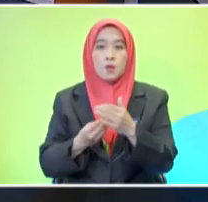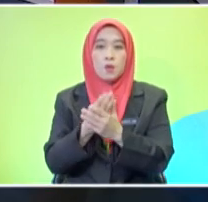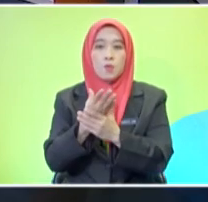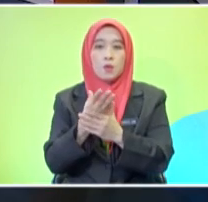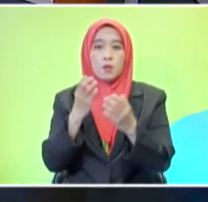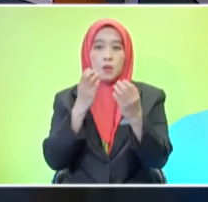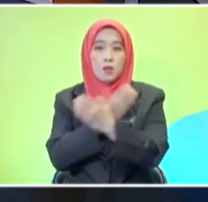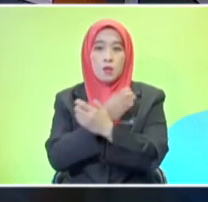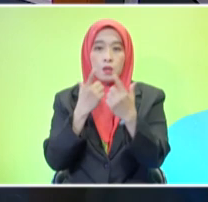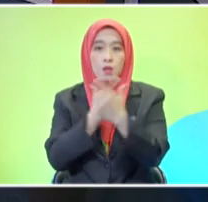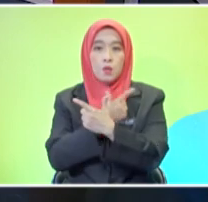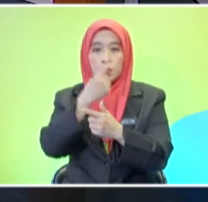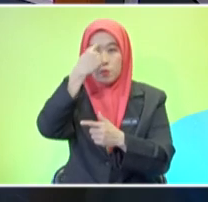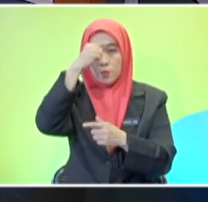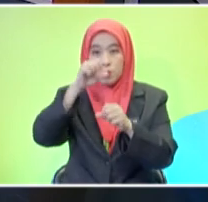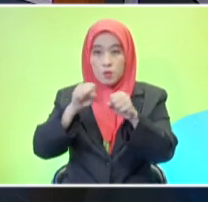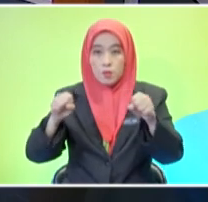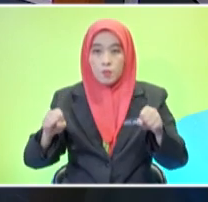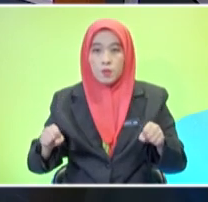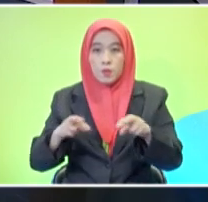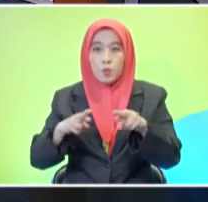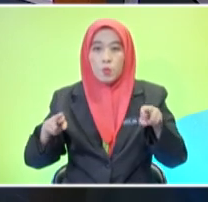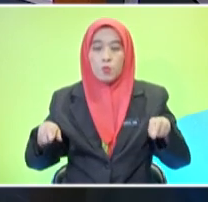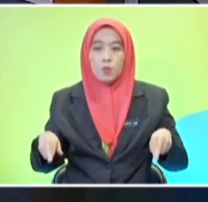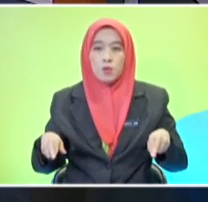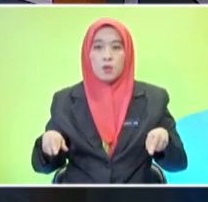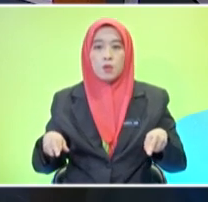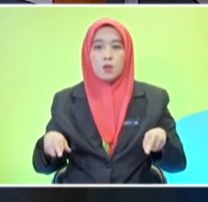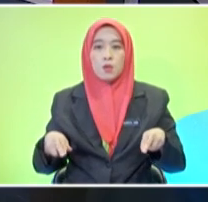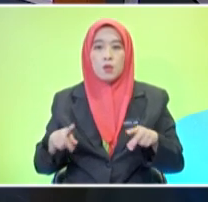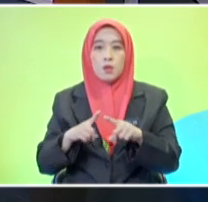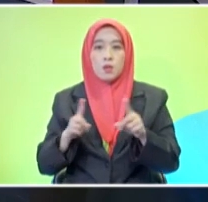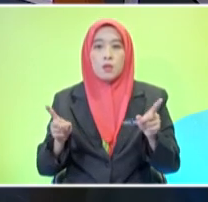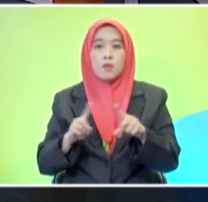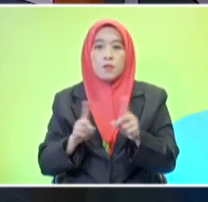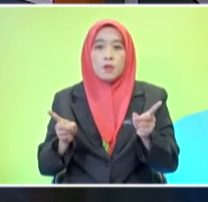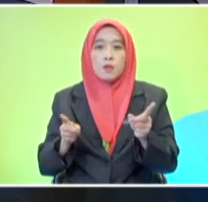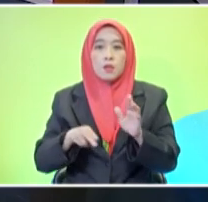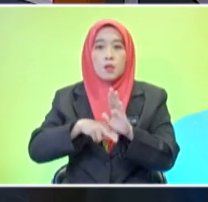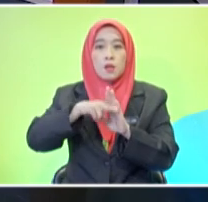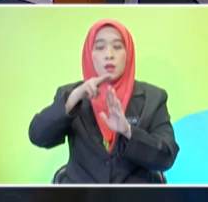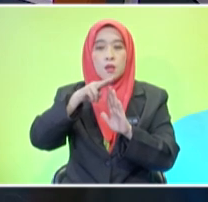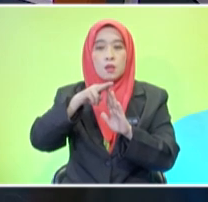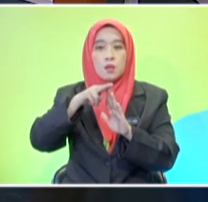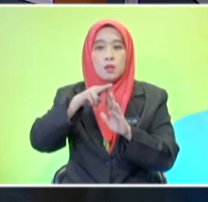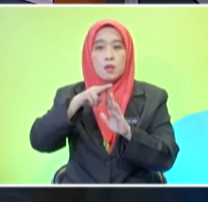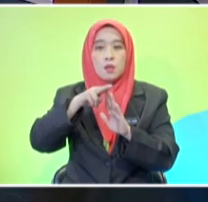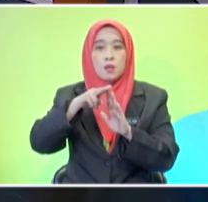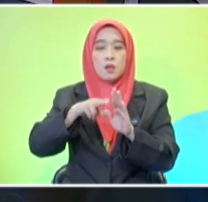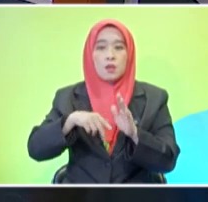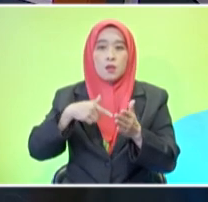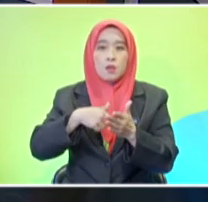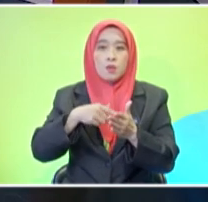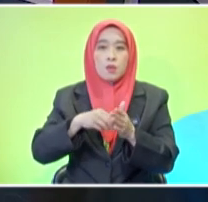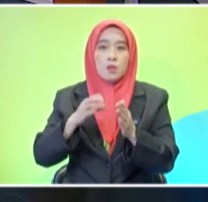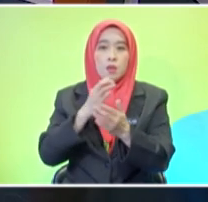competes for space. That is why there's a difference in the height. So the one with more competition will